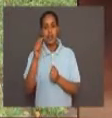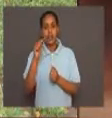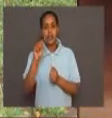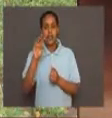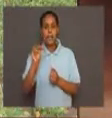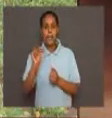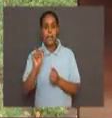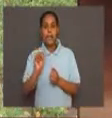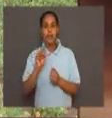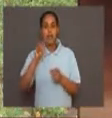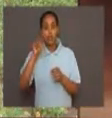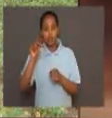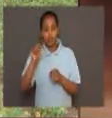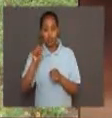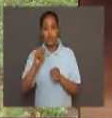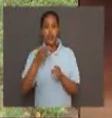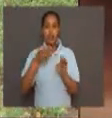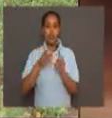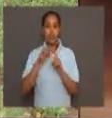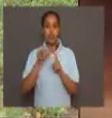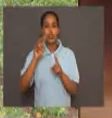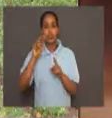gas into nitrates.